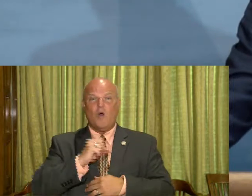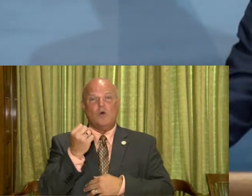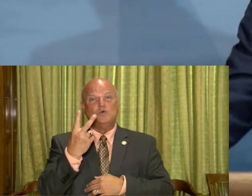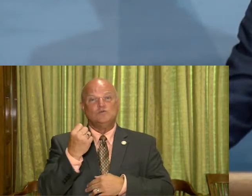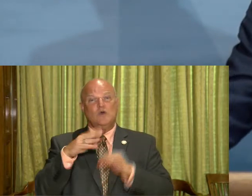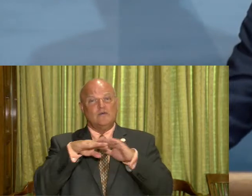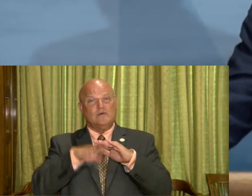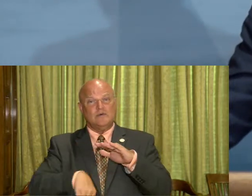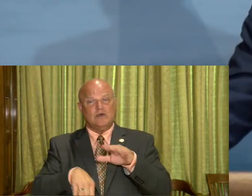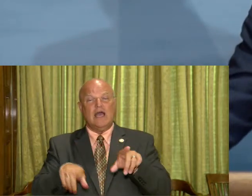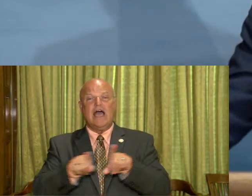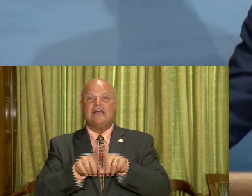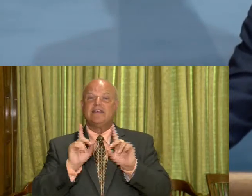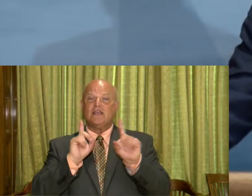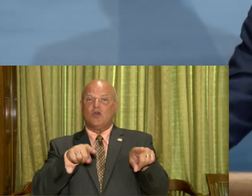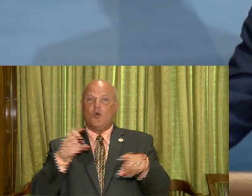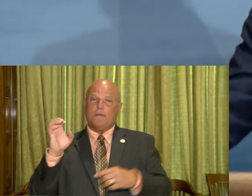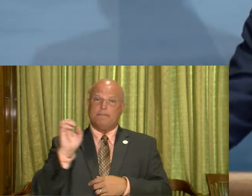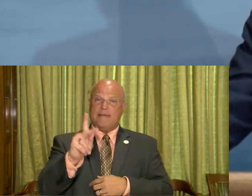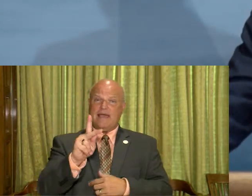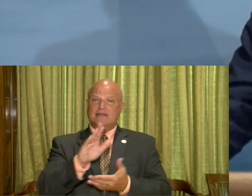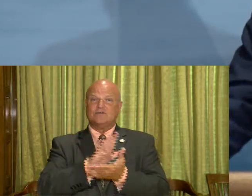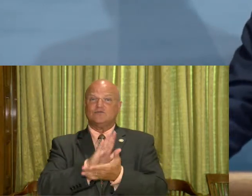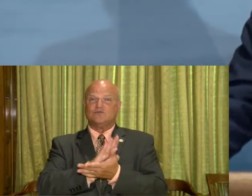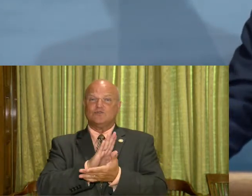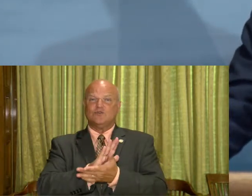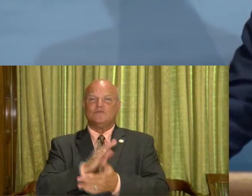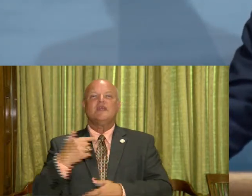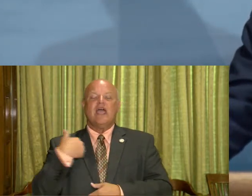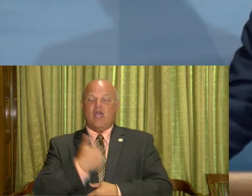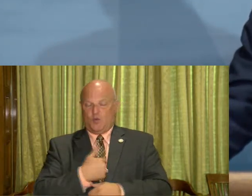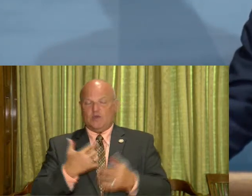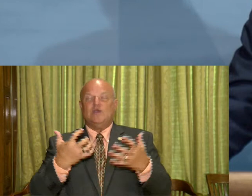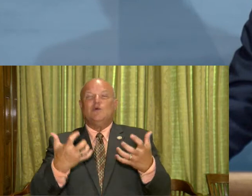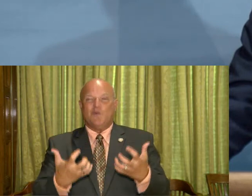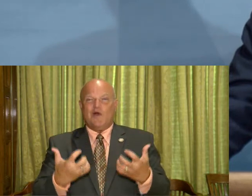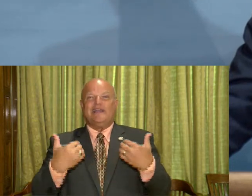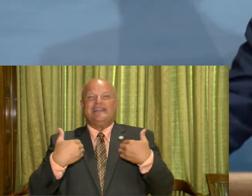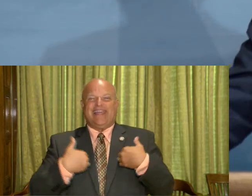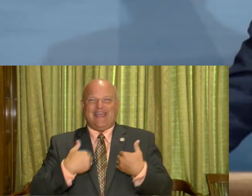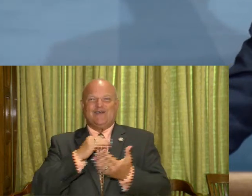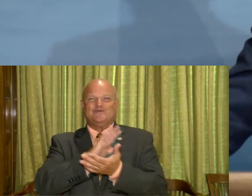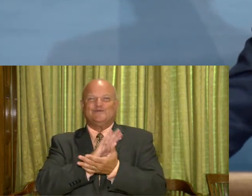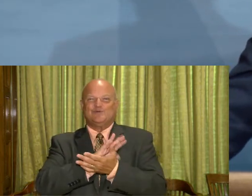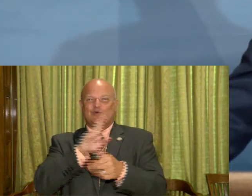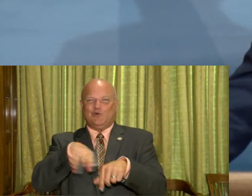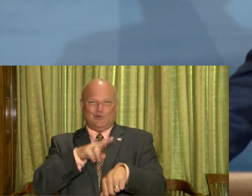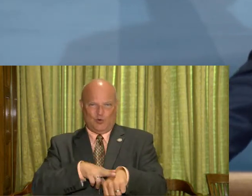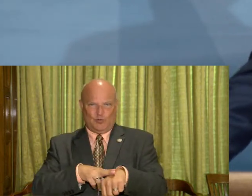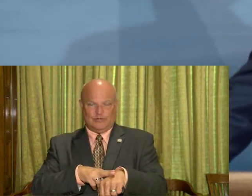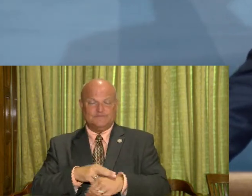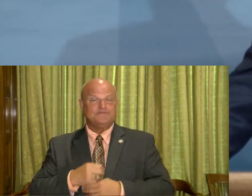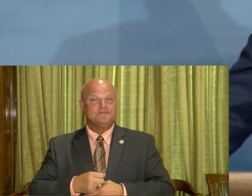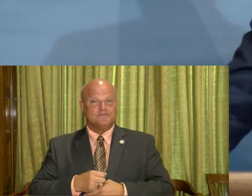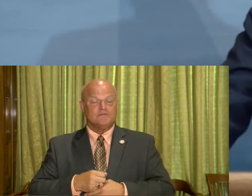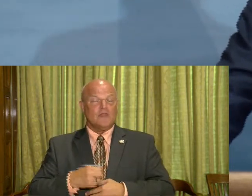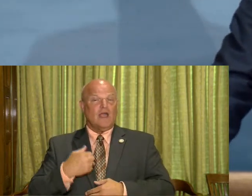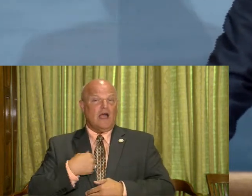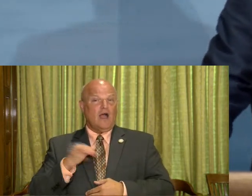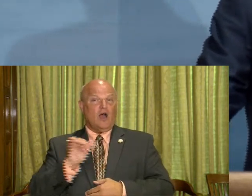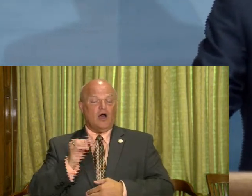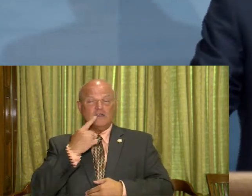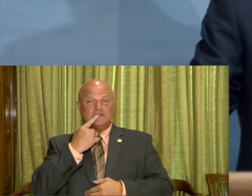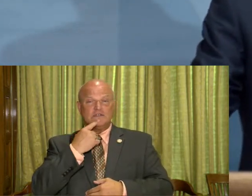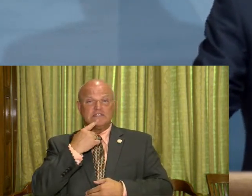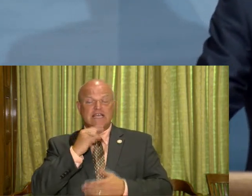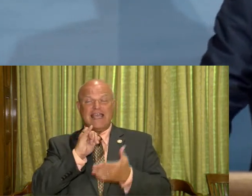under, as they go to school, and we all want to have school in that environment. I would mention in